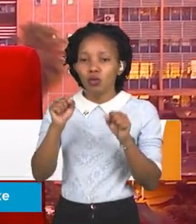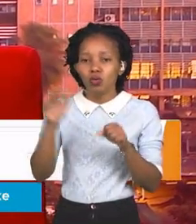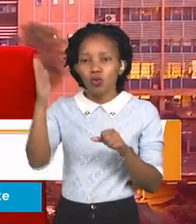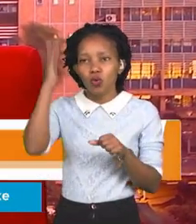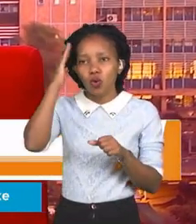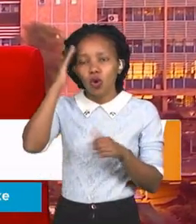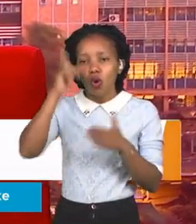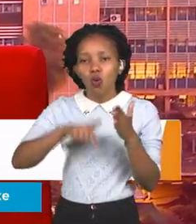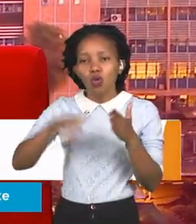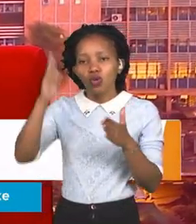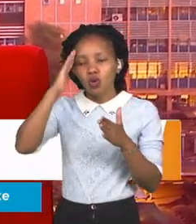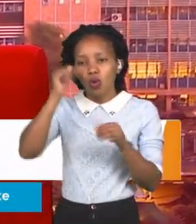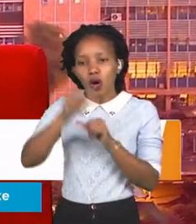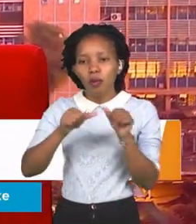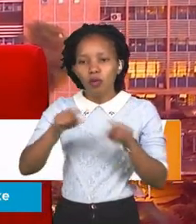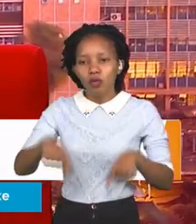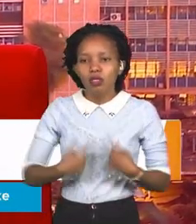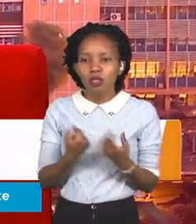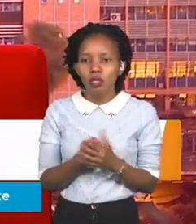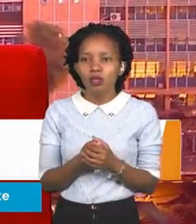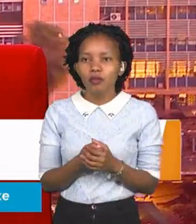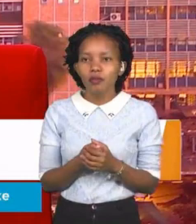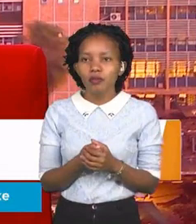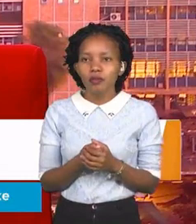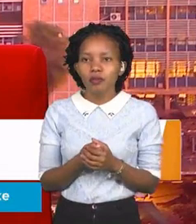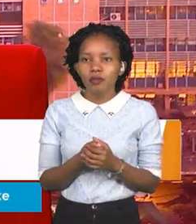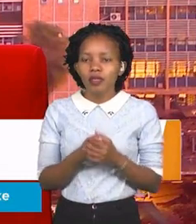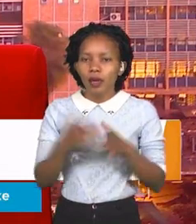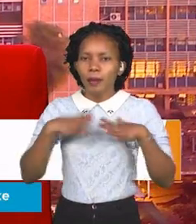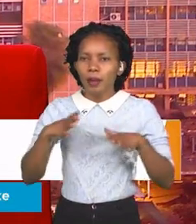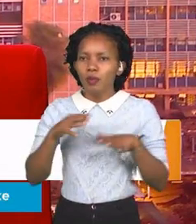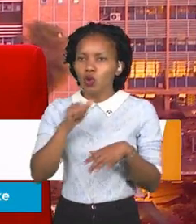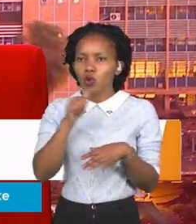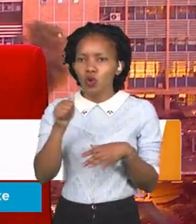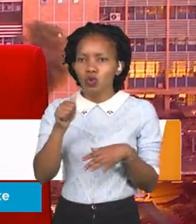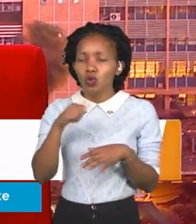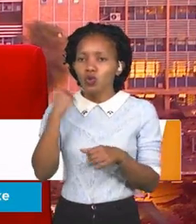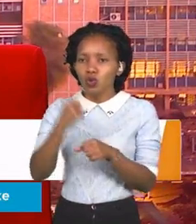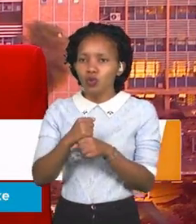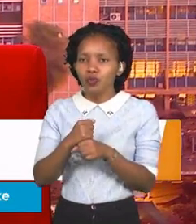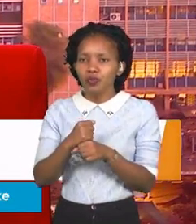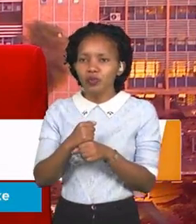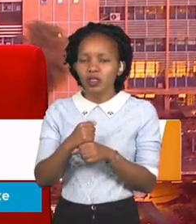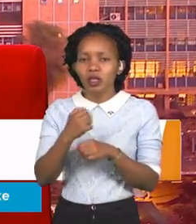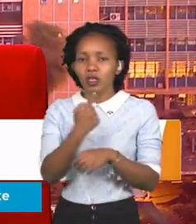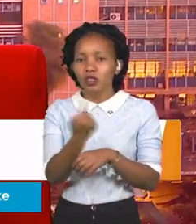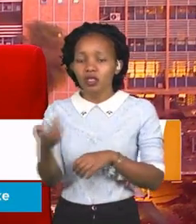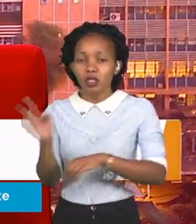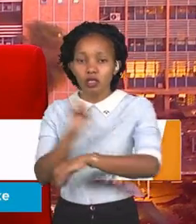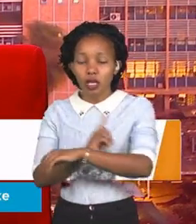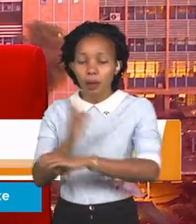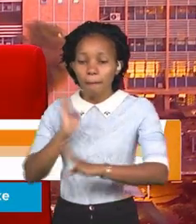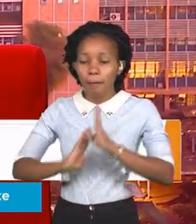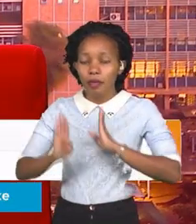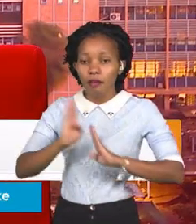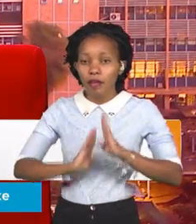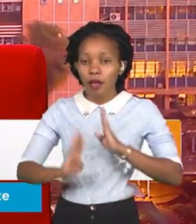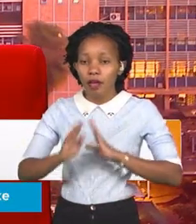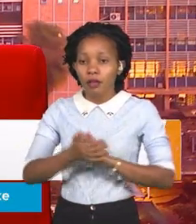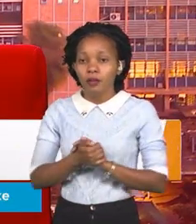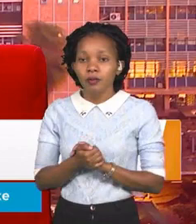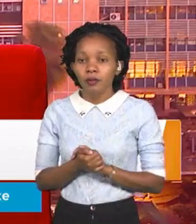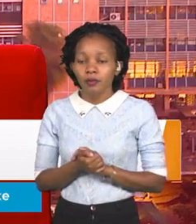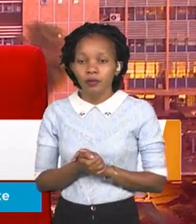what you know about yourself. Most of us don't evaluate our day-to-day, our daily pattern behavior. Yeah. Yeah. We ignore